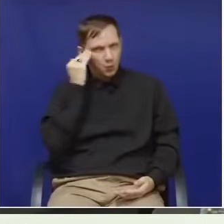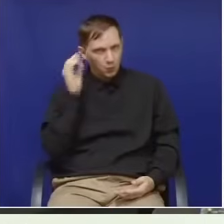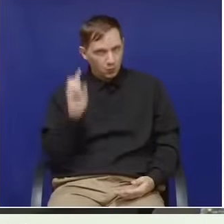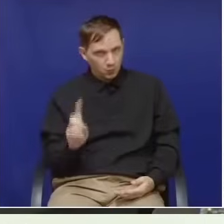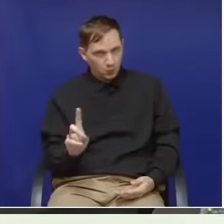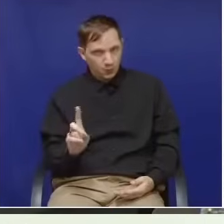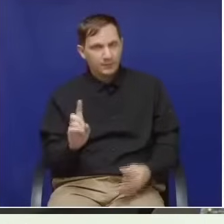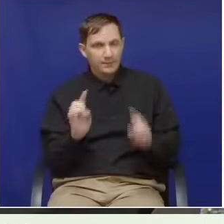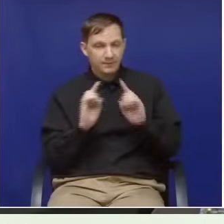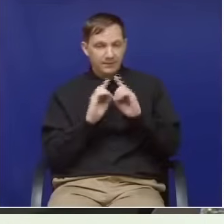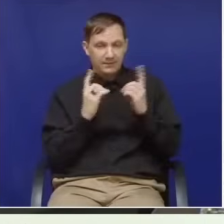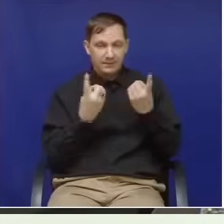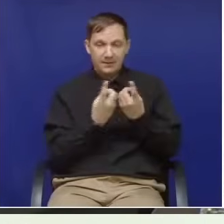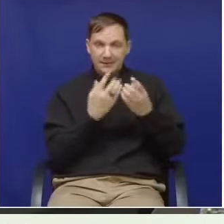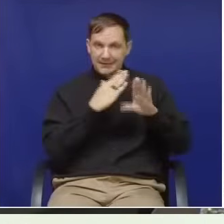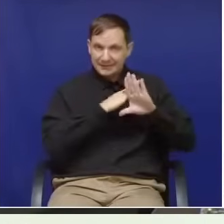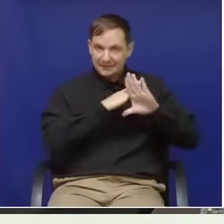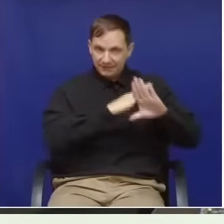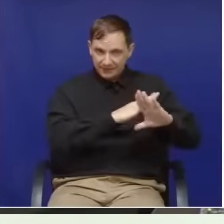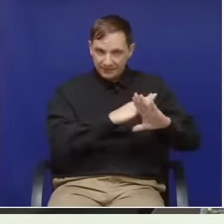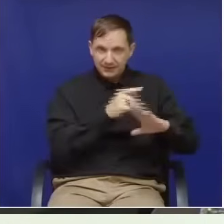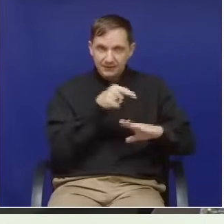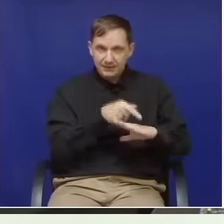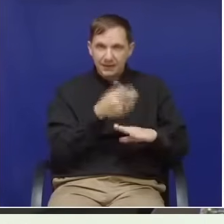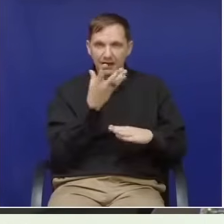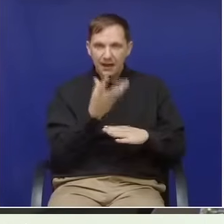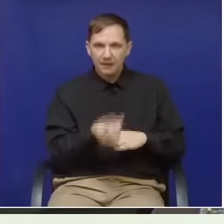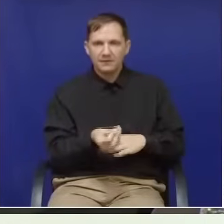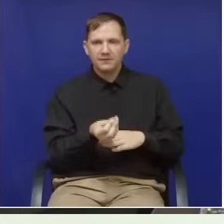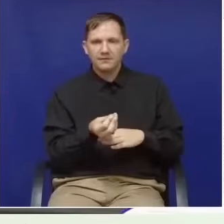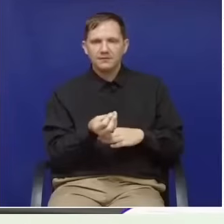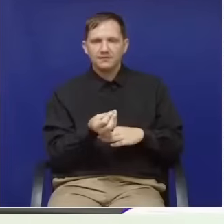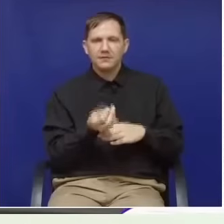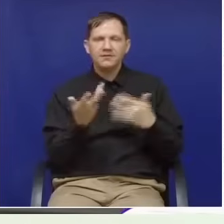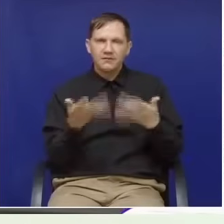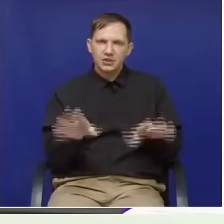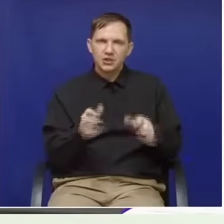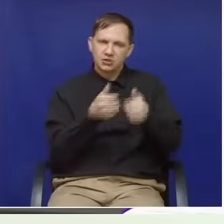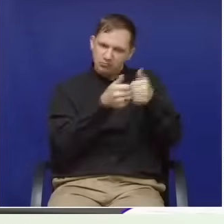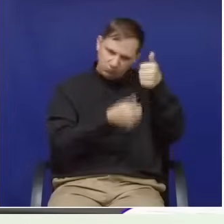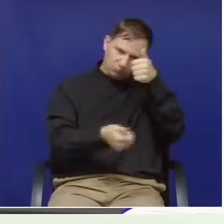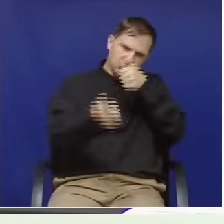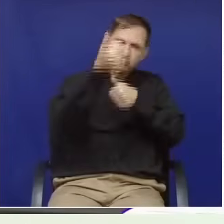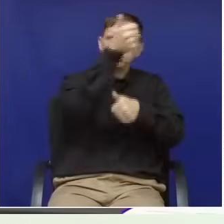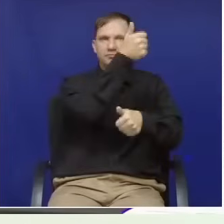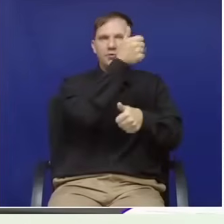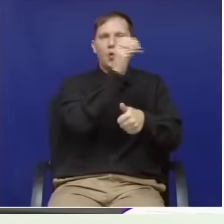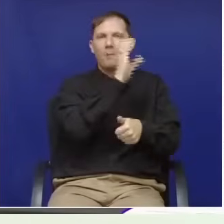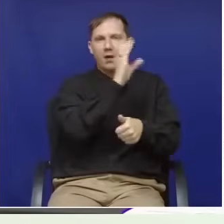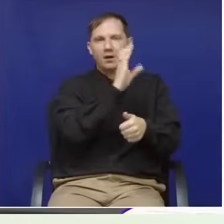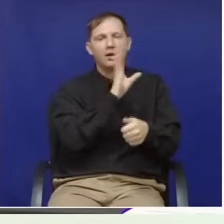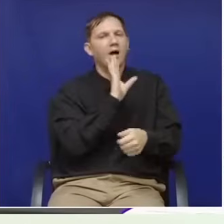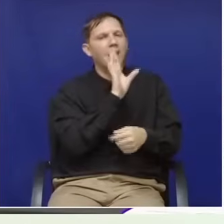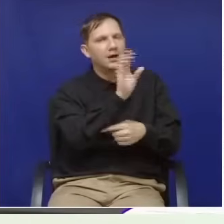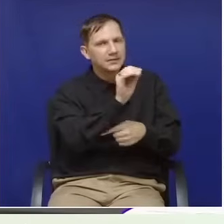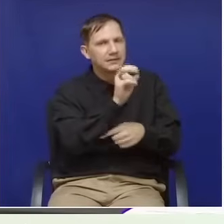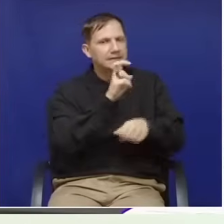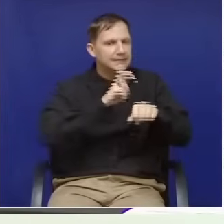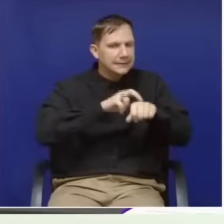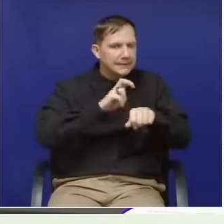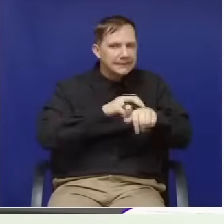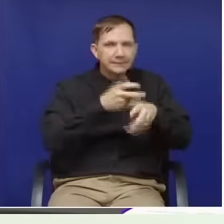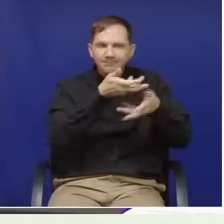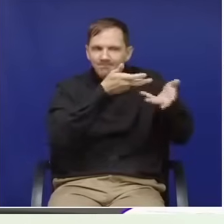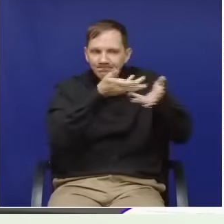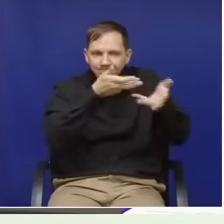the Department of Defense has asked the commander of the SANDF to talk to